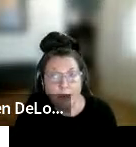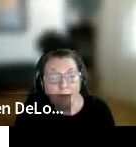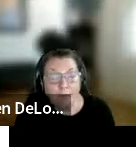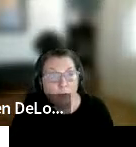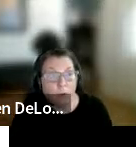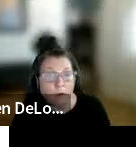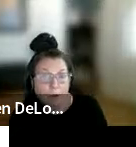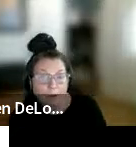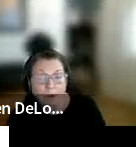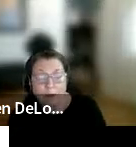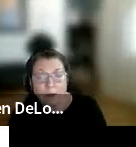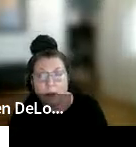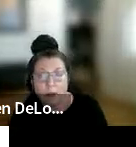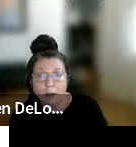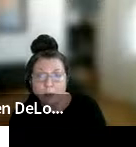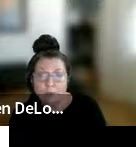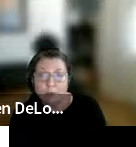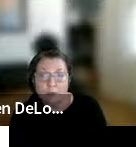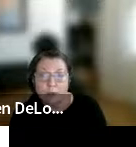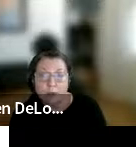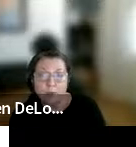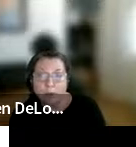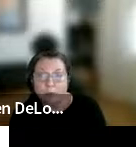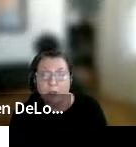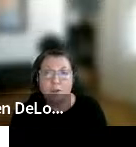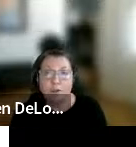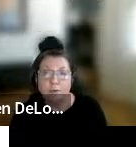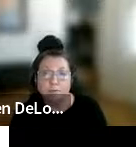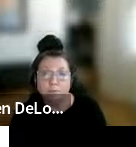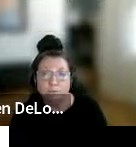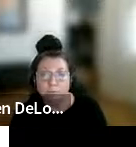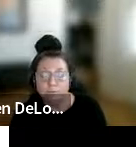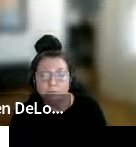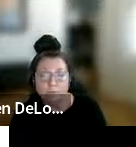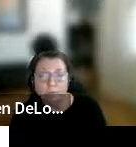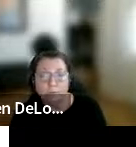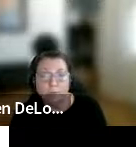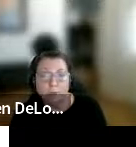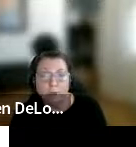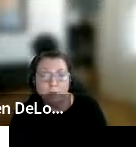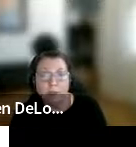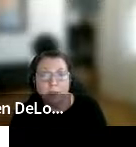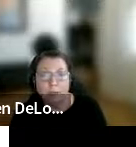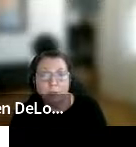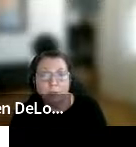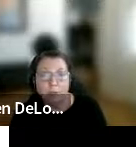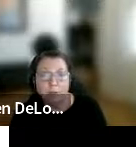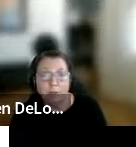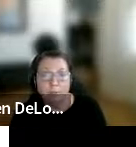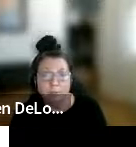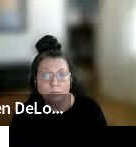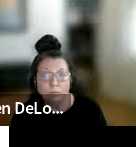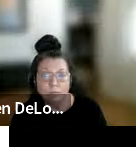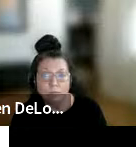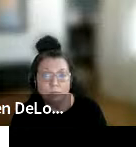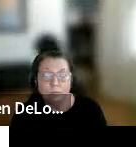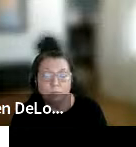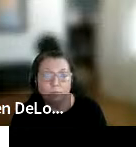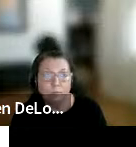productive and meaningful work, and exercise and recreation. Next slide, please, Kim.